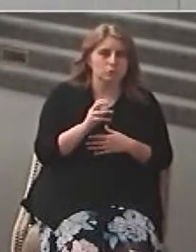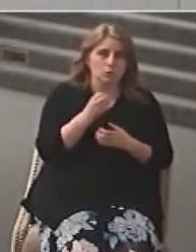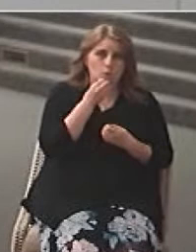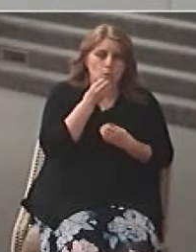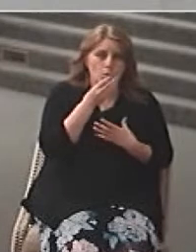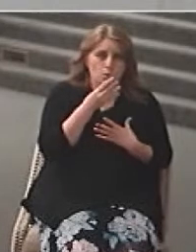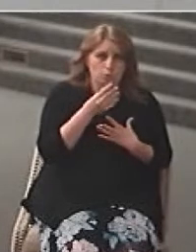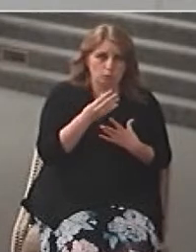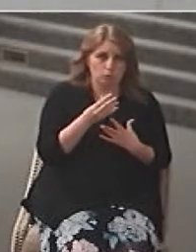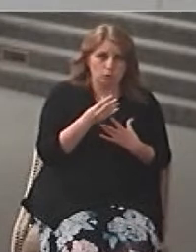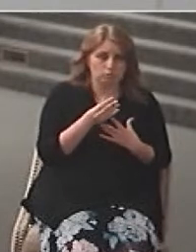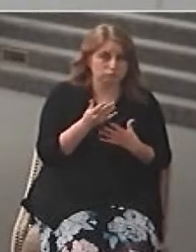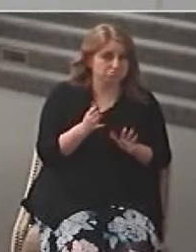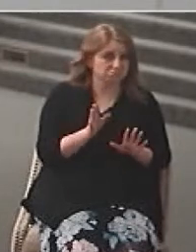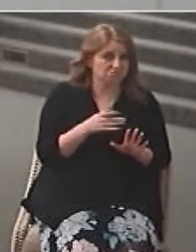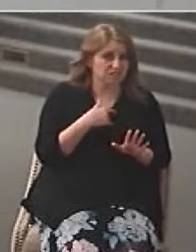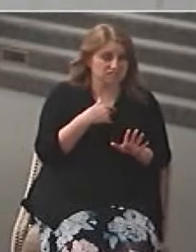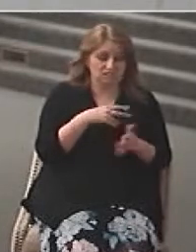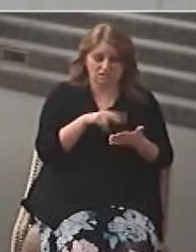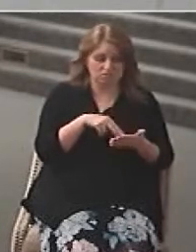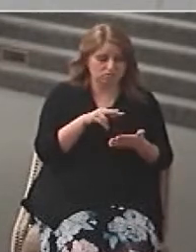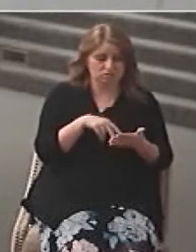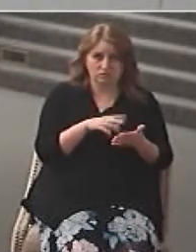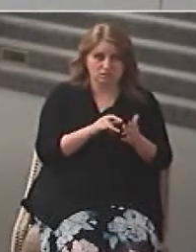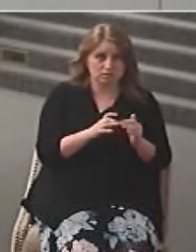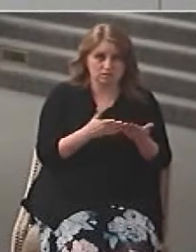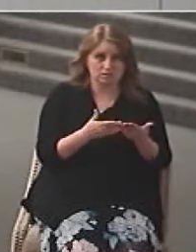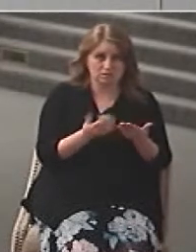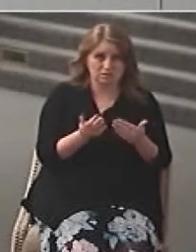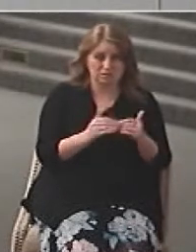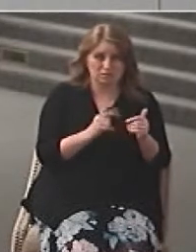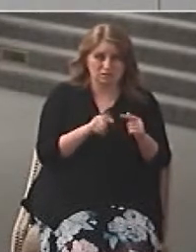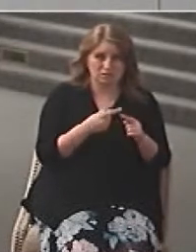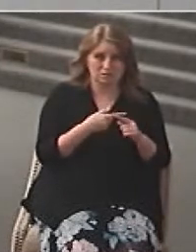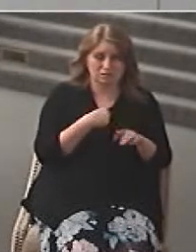it. Except for when I was at church, right?